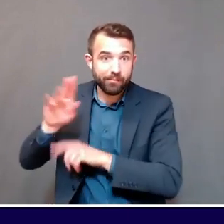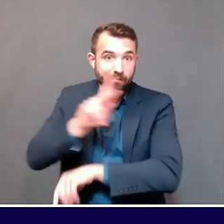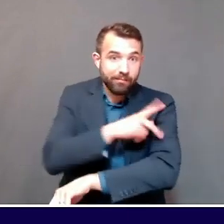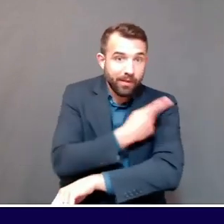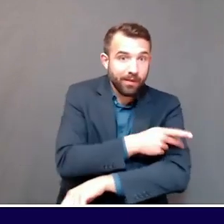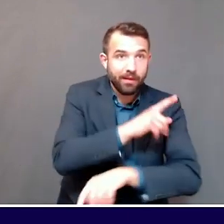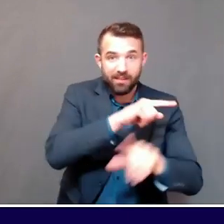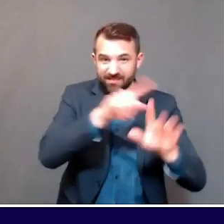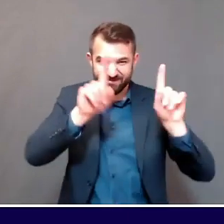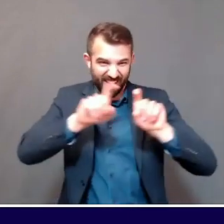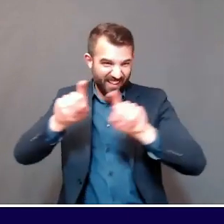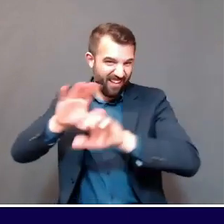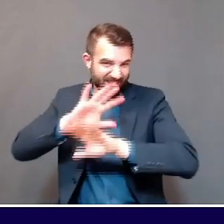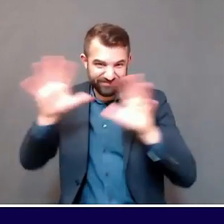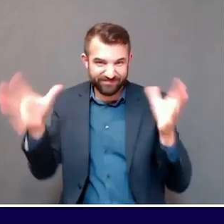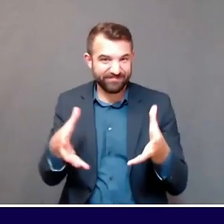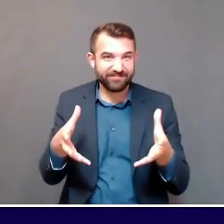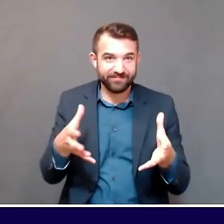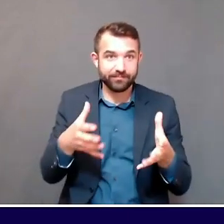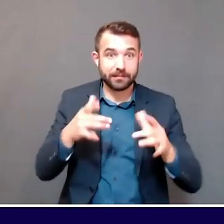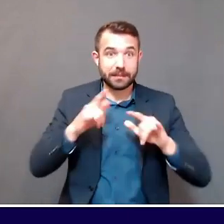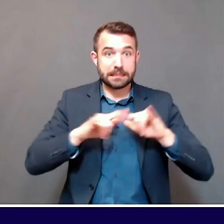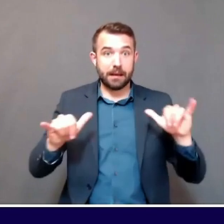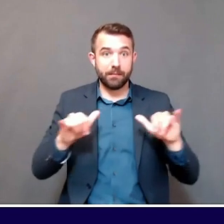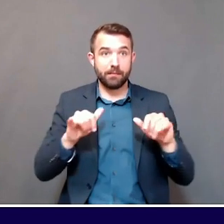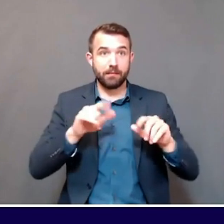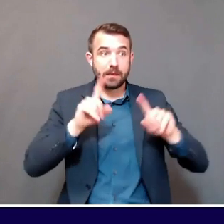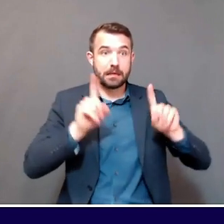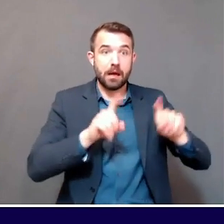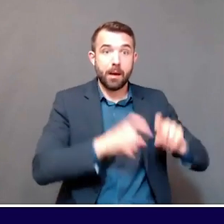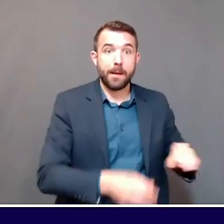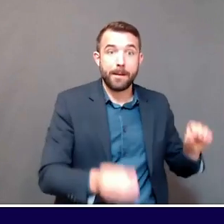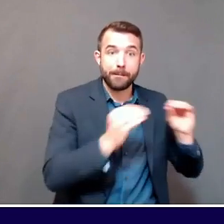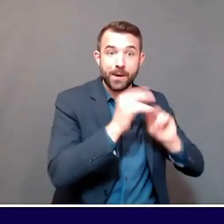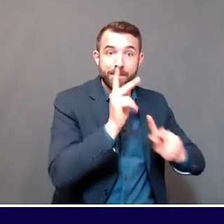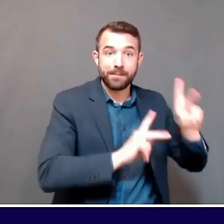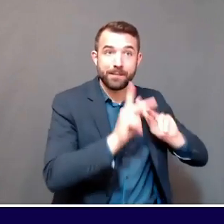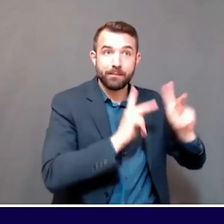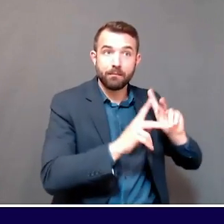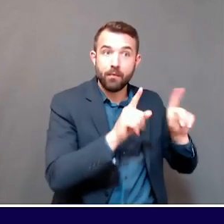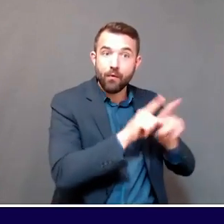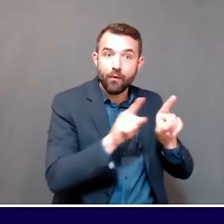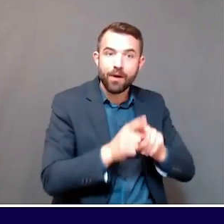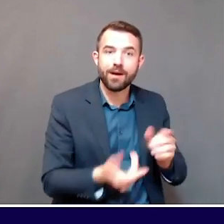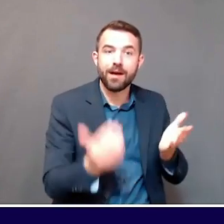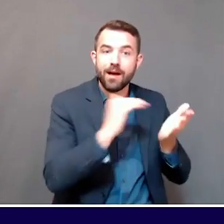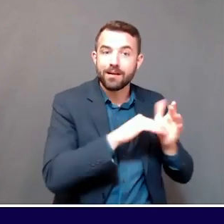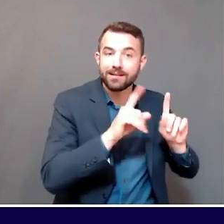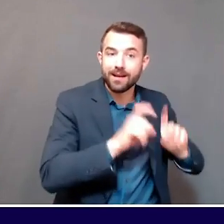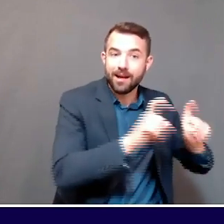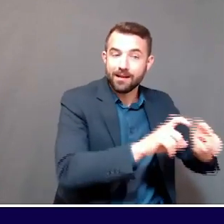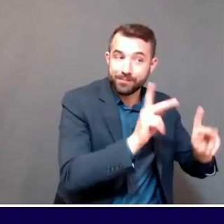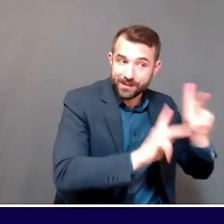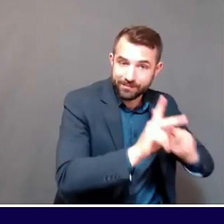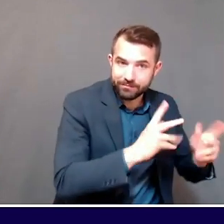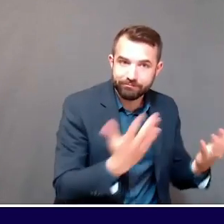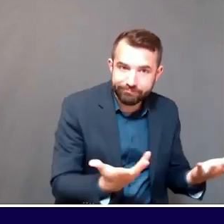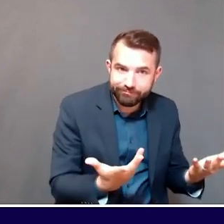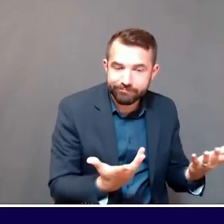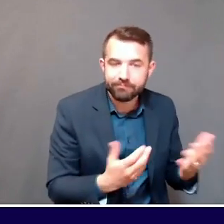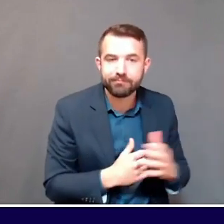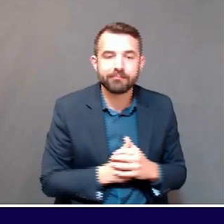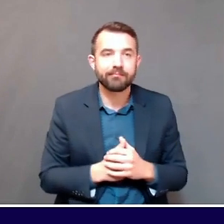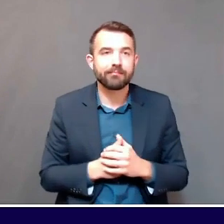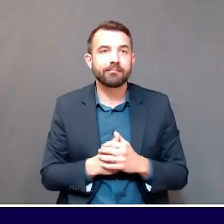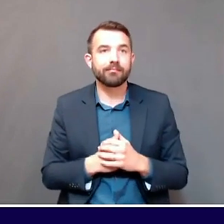or retested as the situation calls. So we still have more road ahead of us, but we are getting to where we need to be